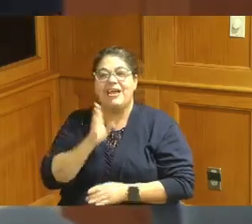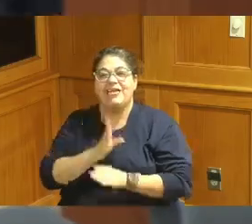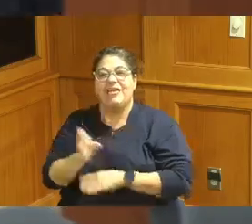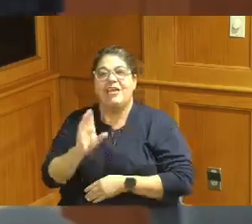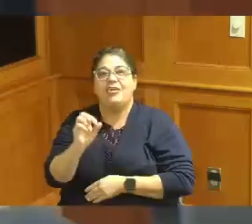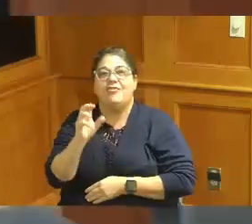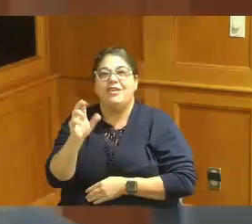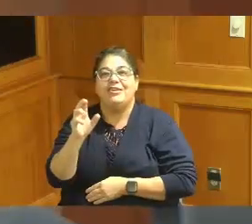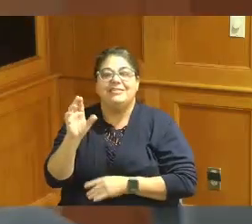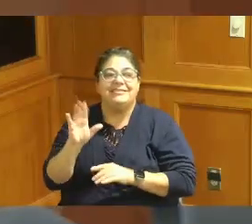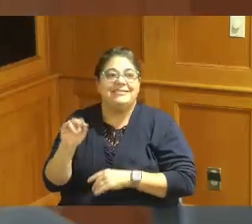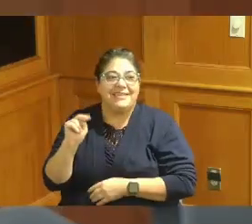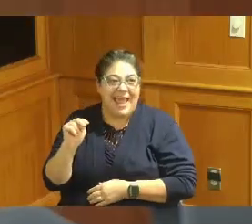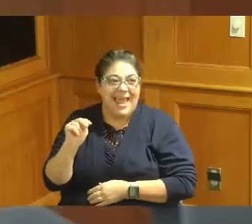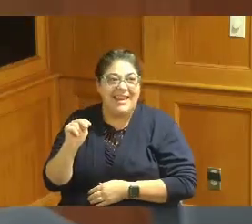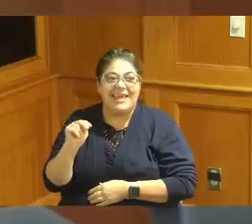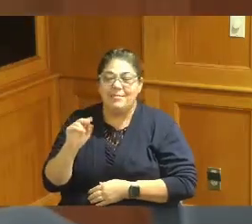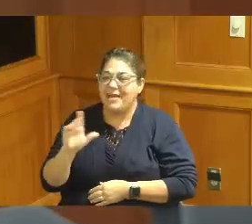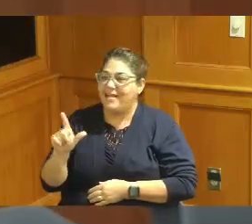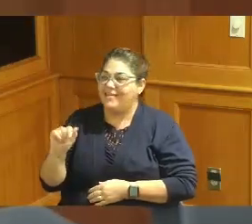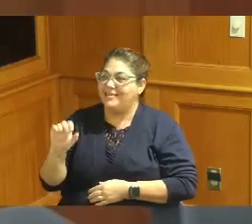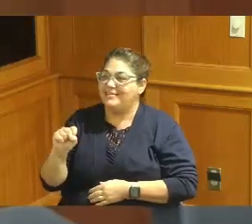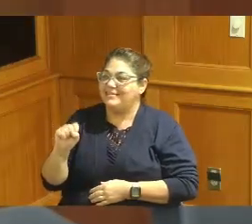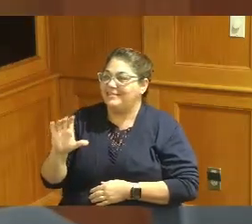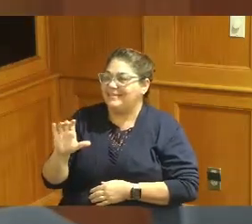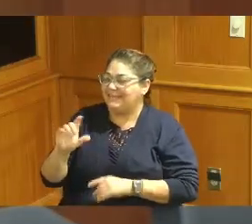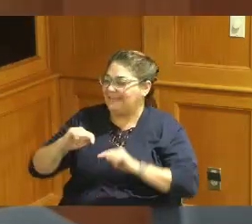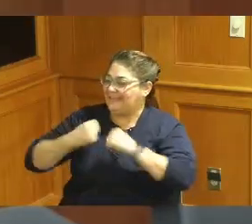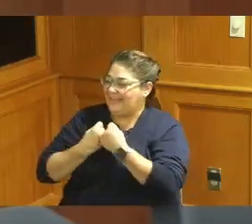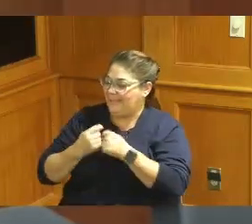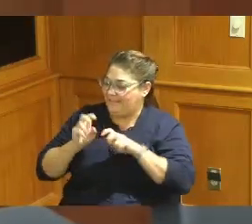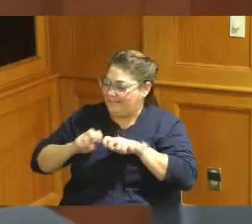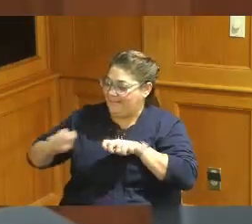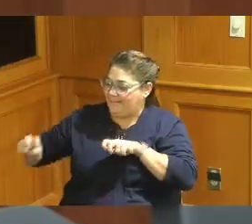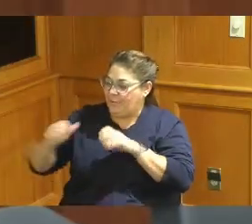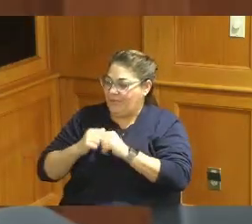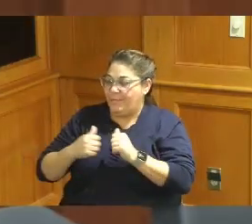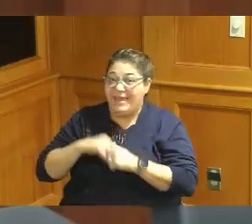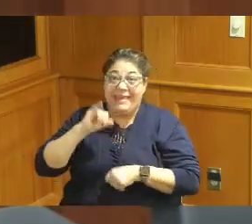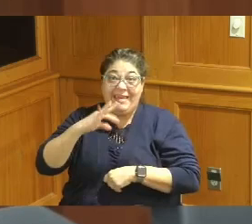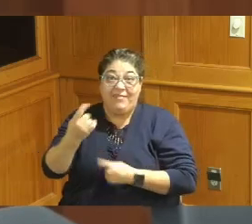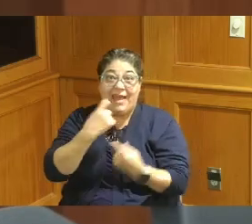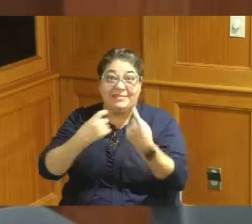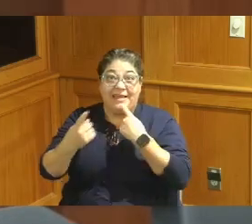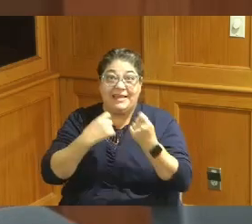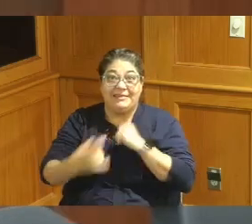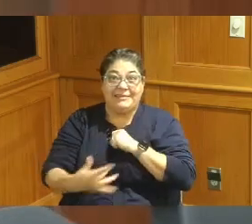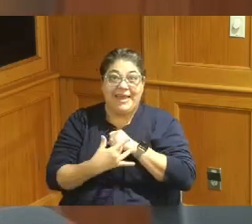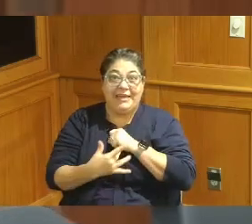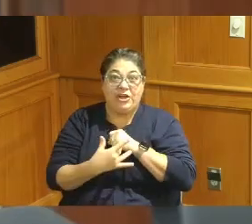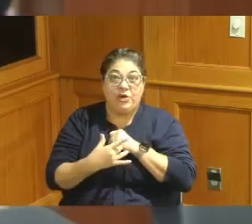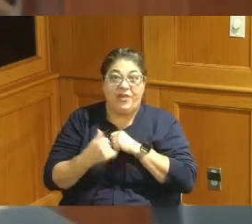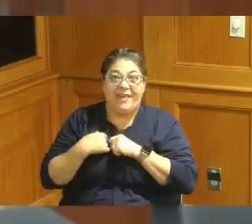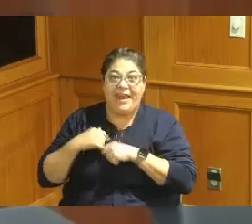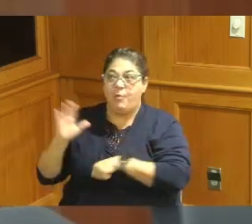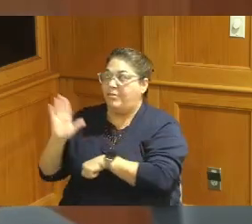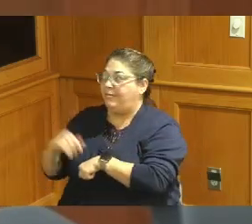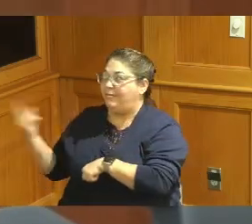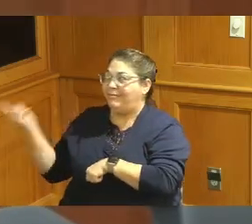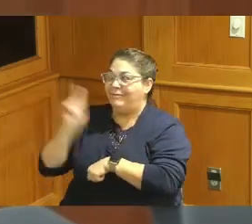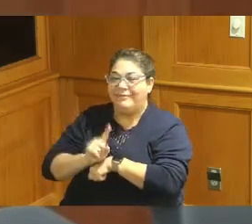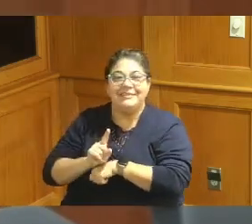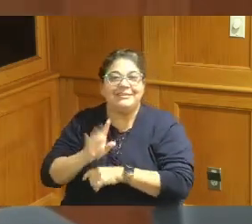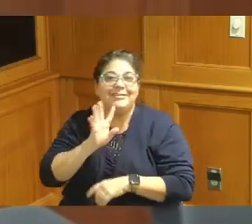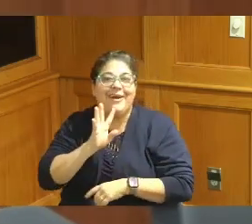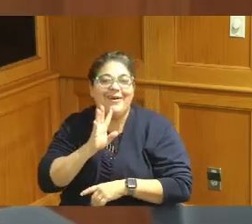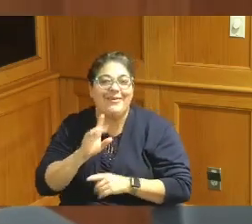LISC team here with me as well. So if you do have questions that are a little more technical, I might be summoning someone up to join. But I'm